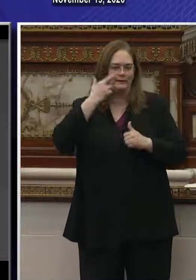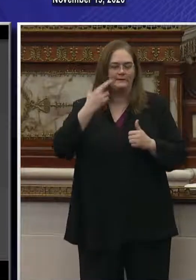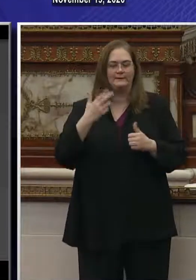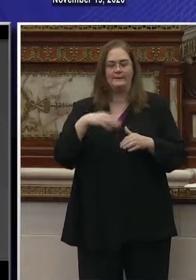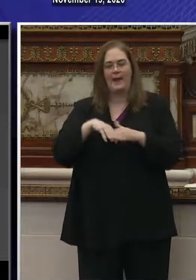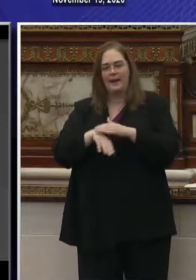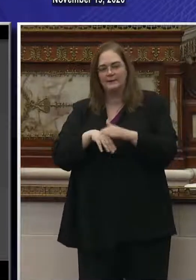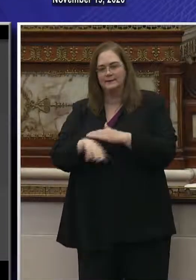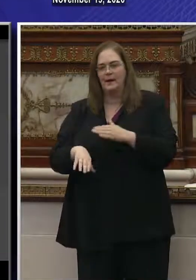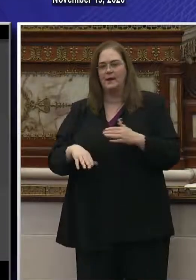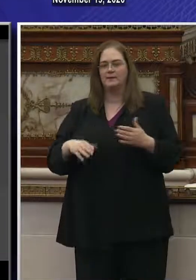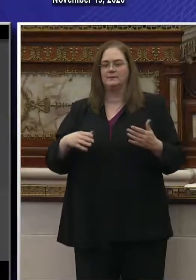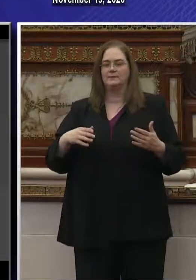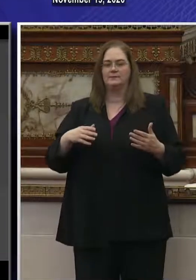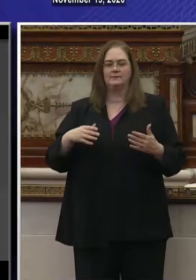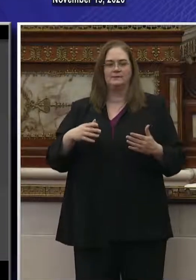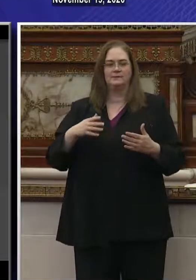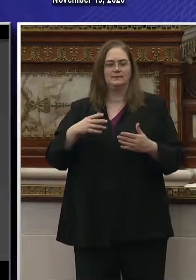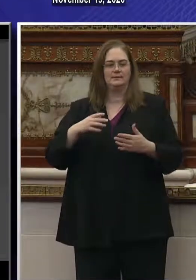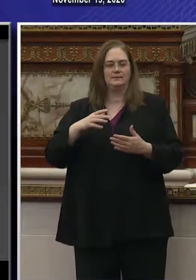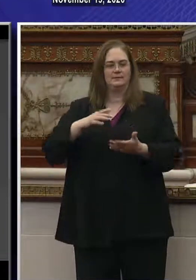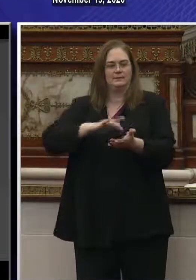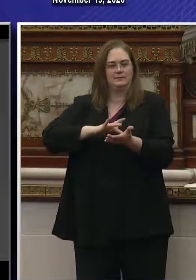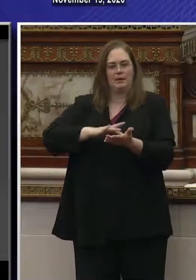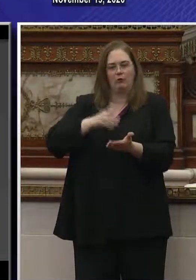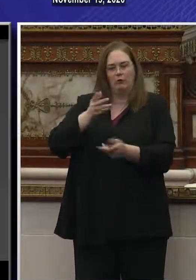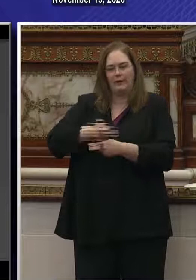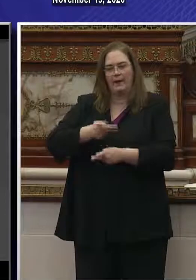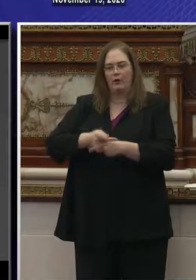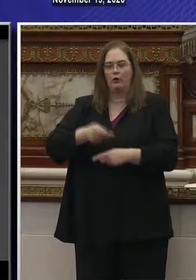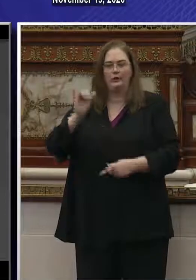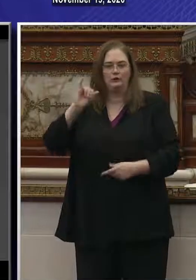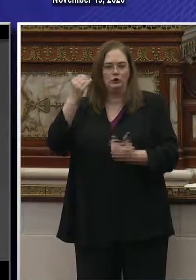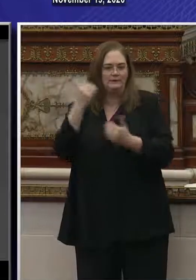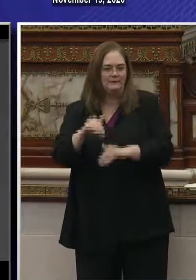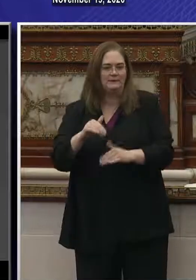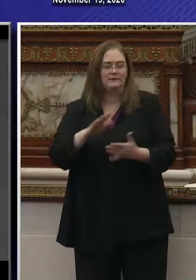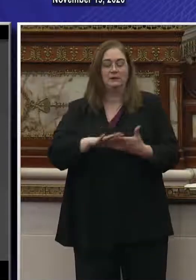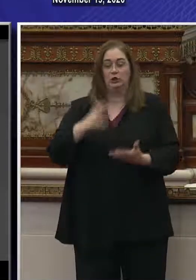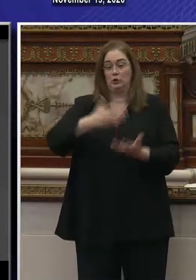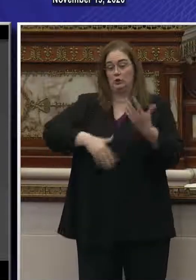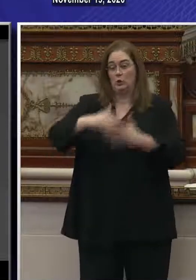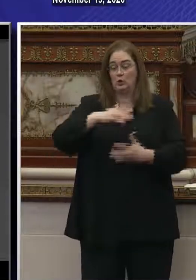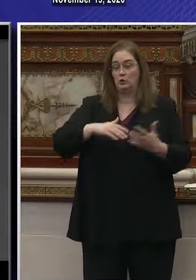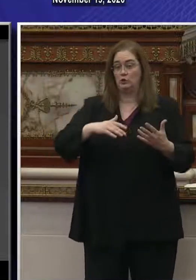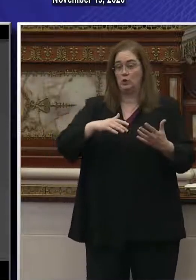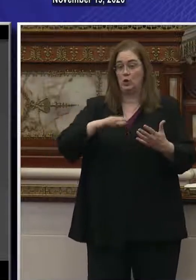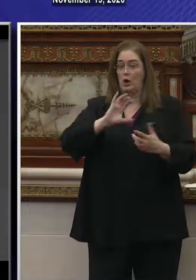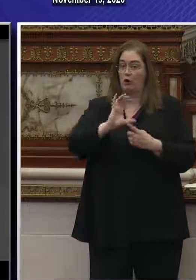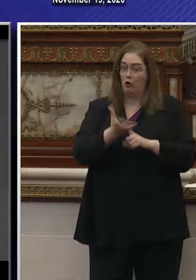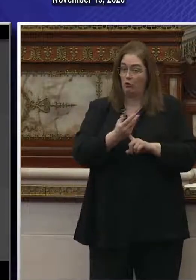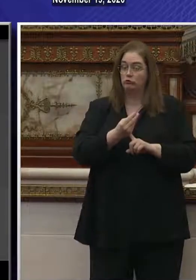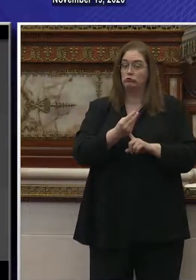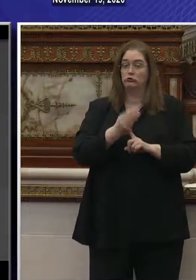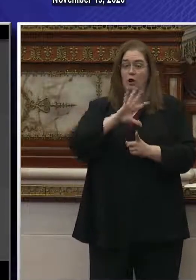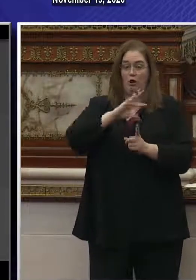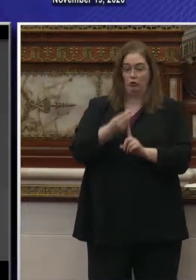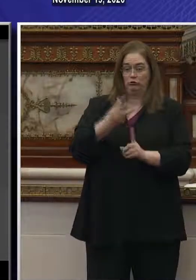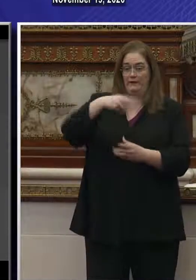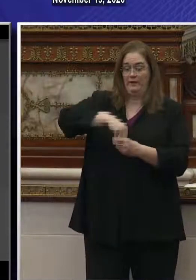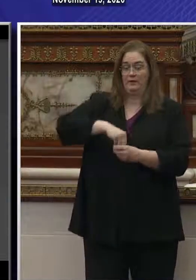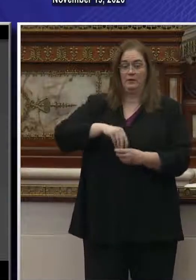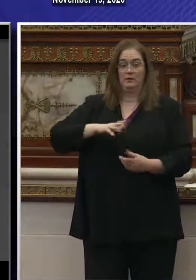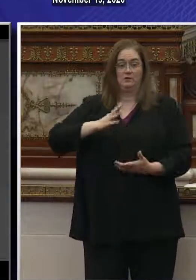access, fragmentation to care, insurance limitations. There's social and cultural factors that at play: